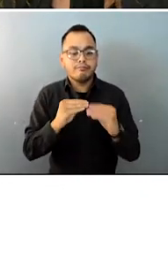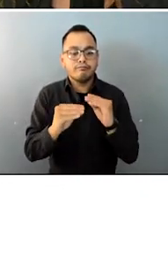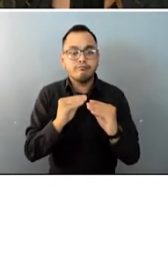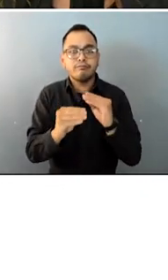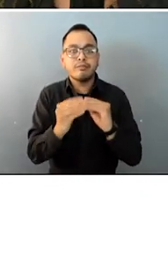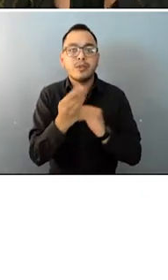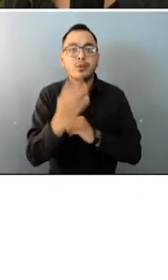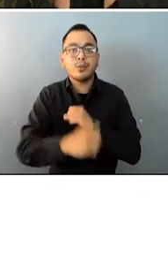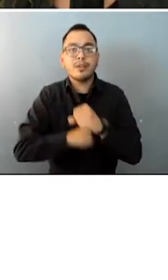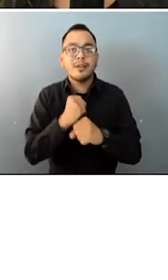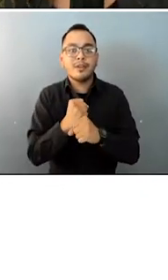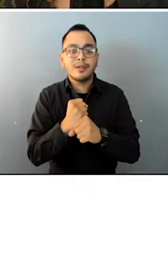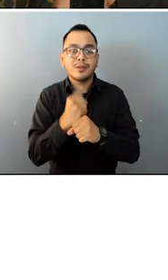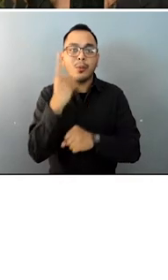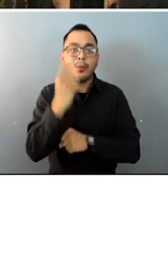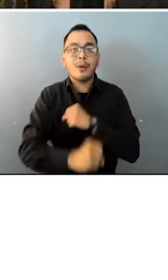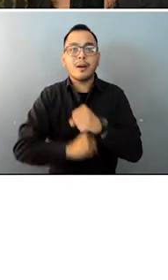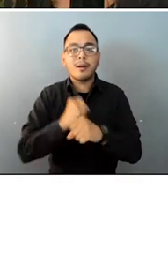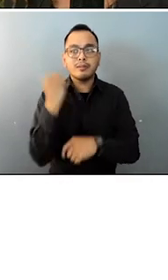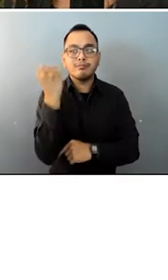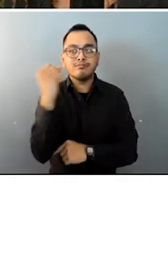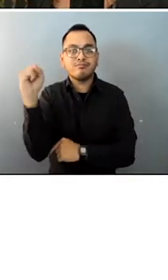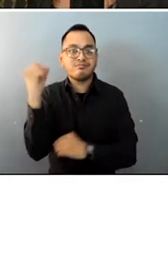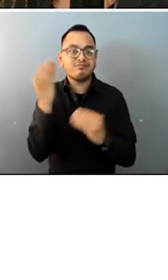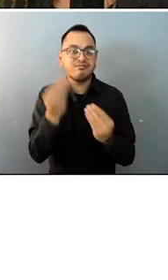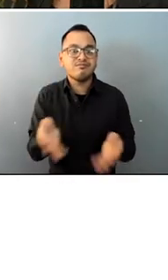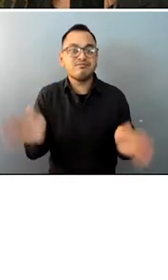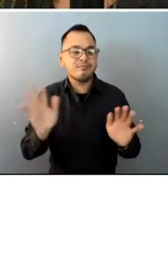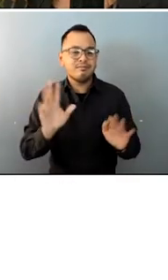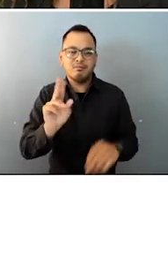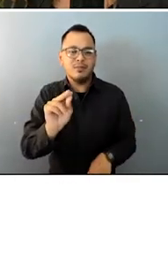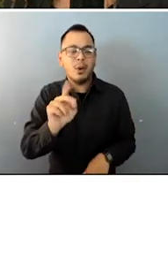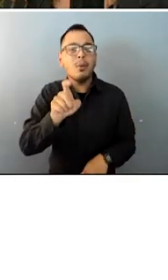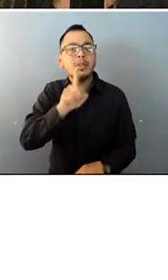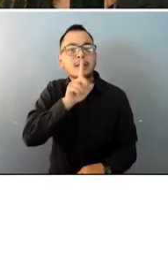years. You don't overcome that with a year of demonstrations. It